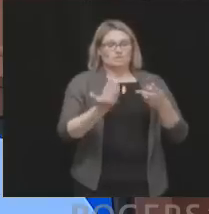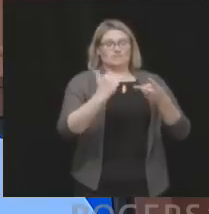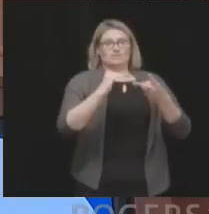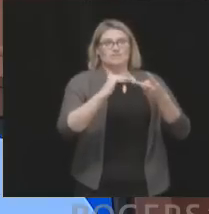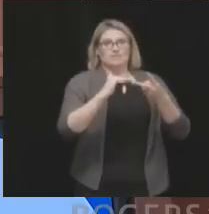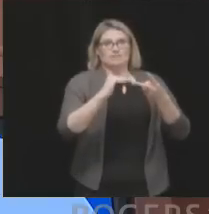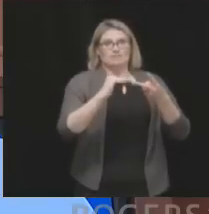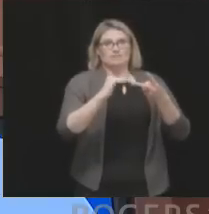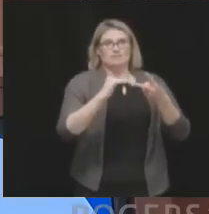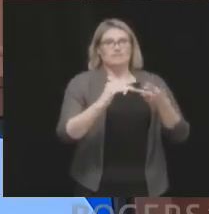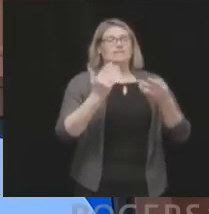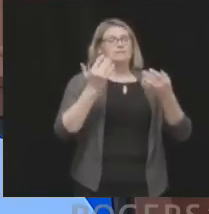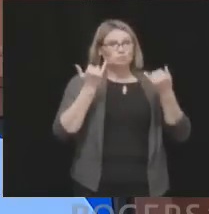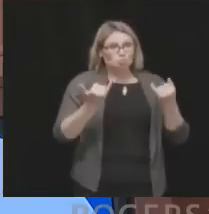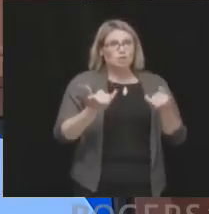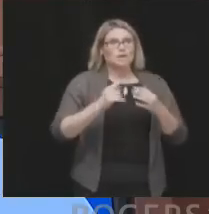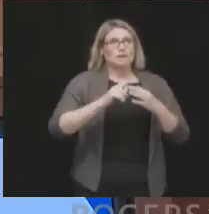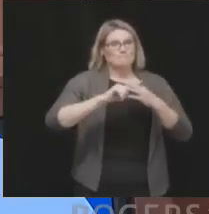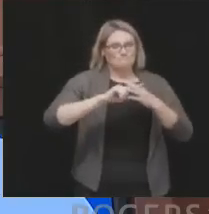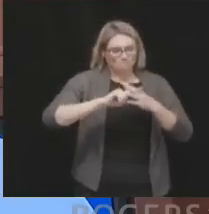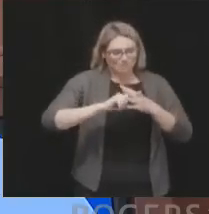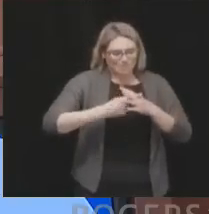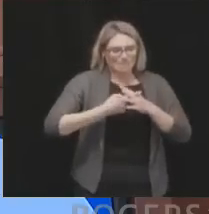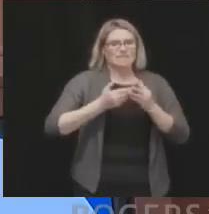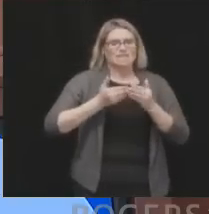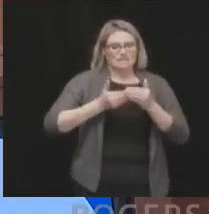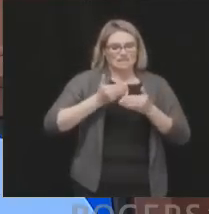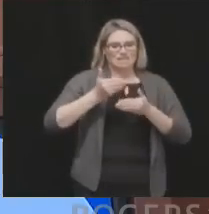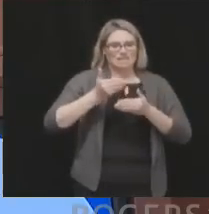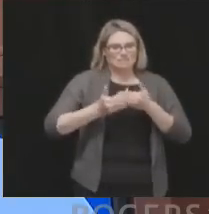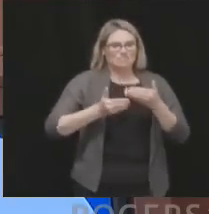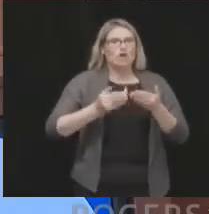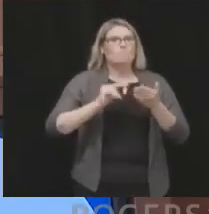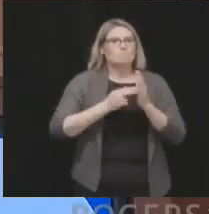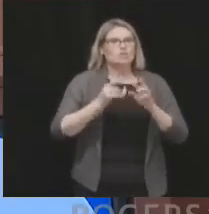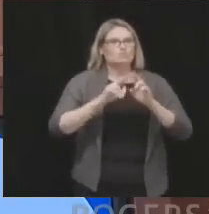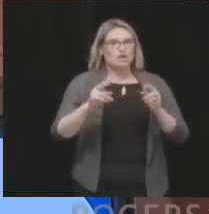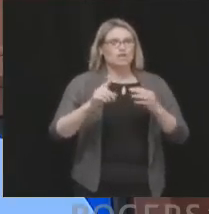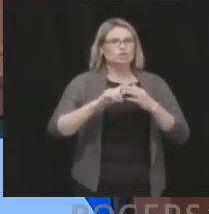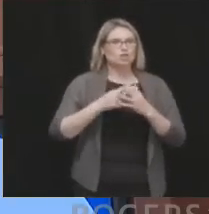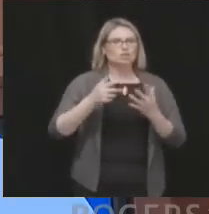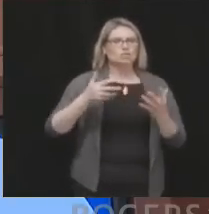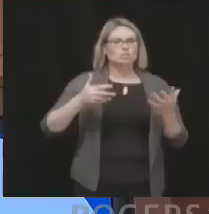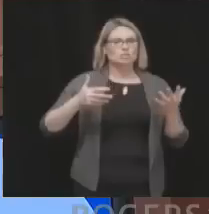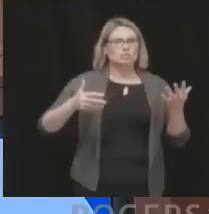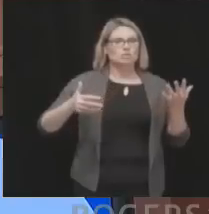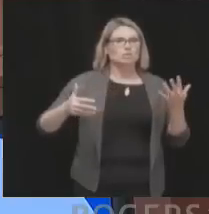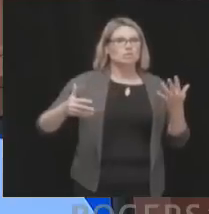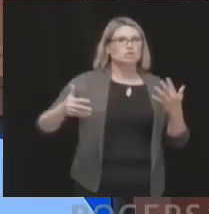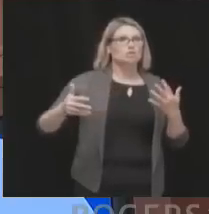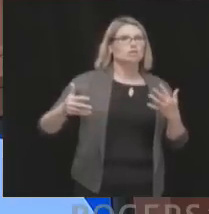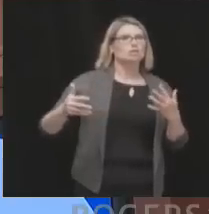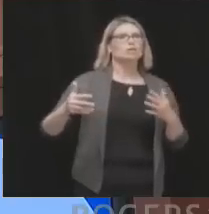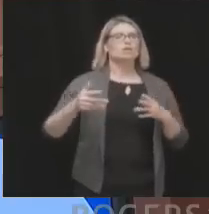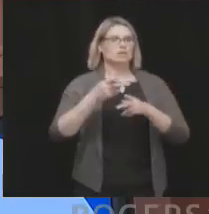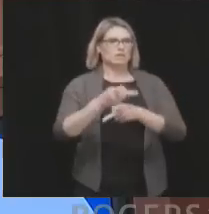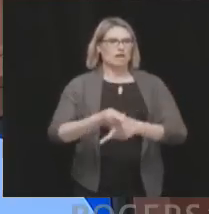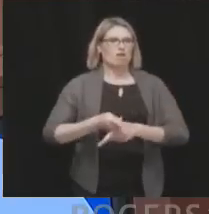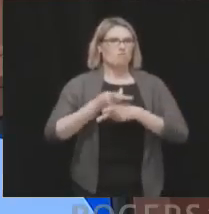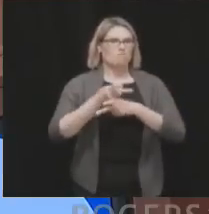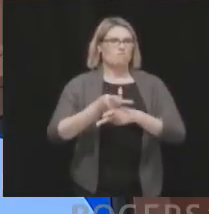careful, to prudence, faites attention, and enjoy your